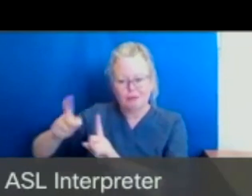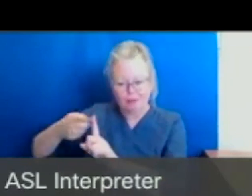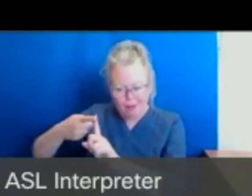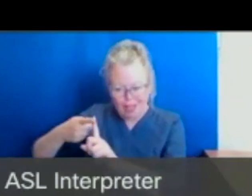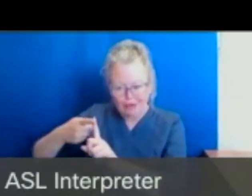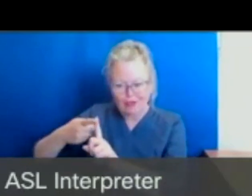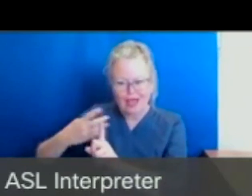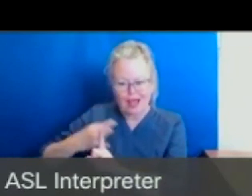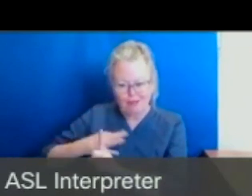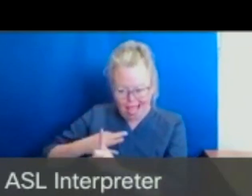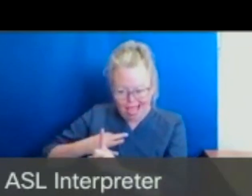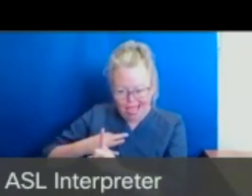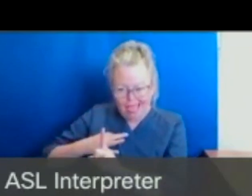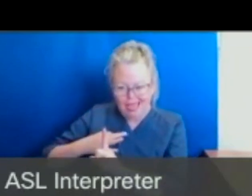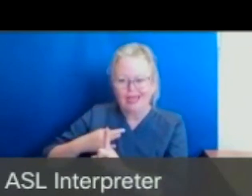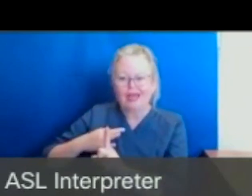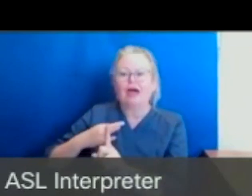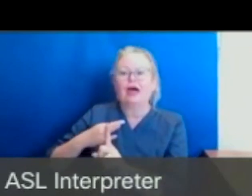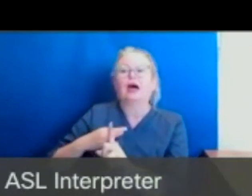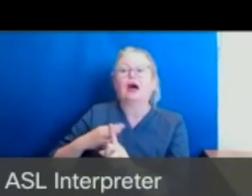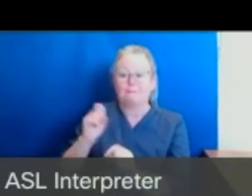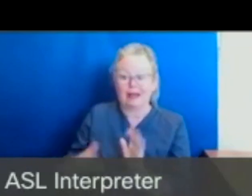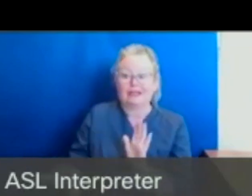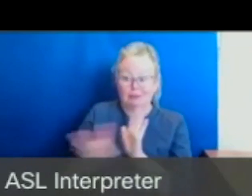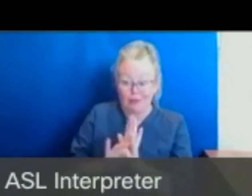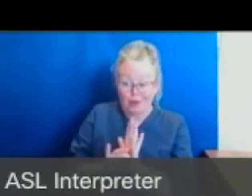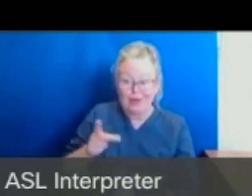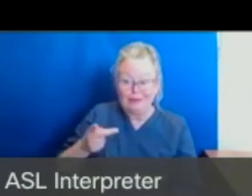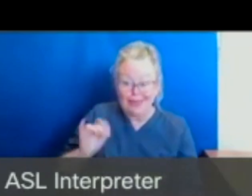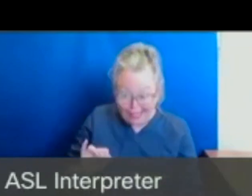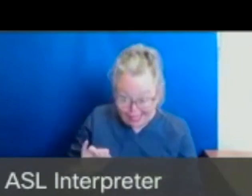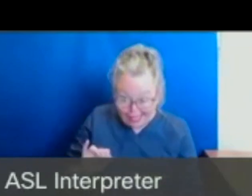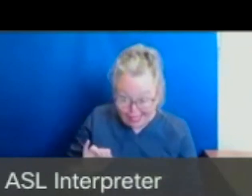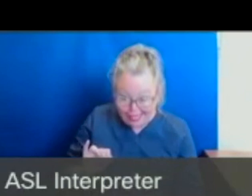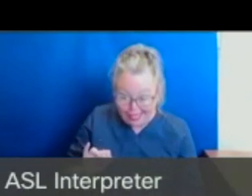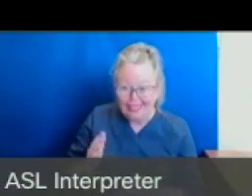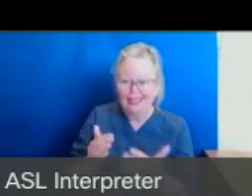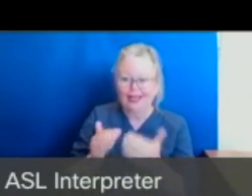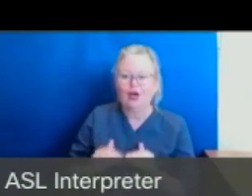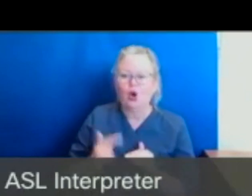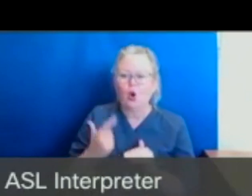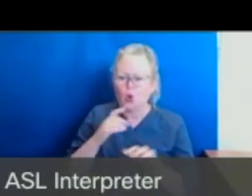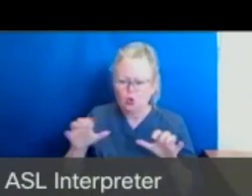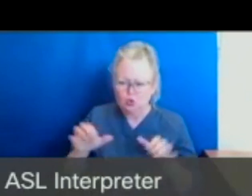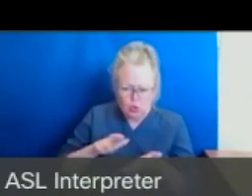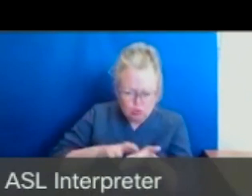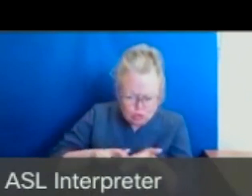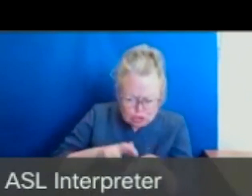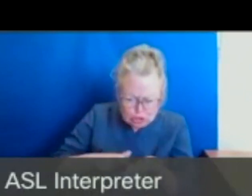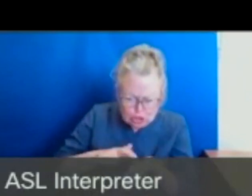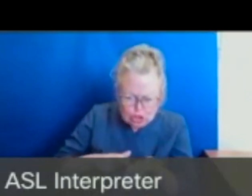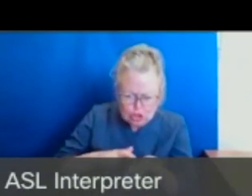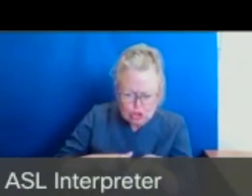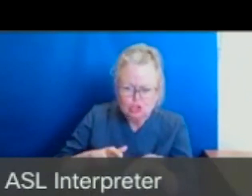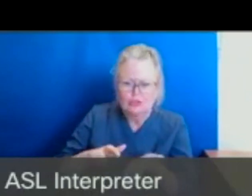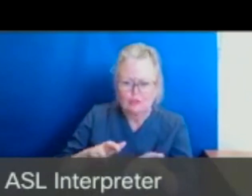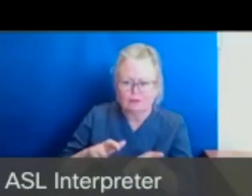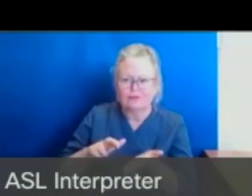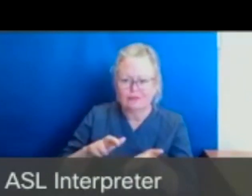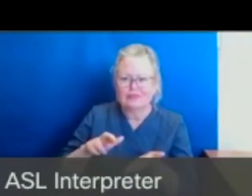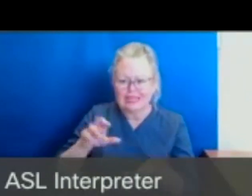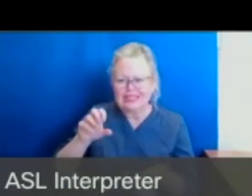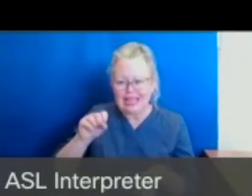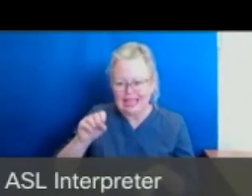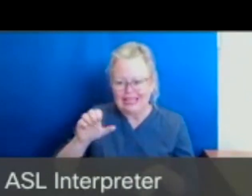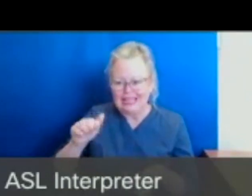provide the PI, and the Data Institute for the SCA has to provide a letter saying, yes, we